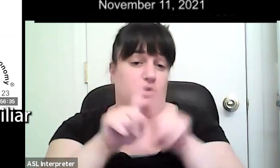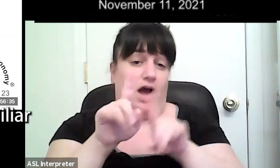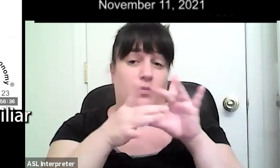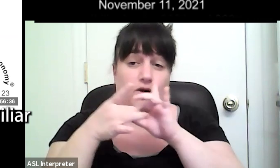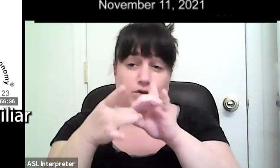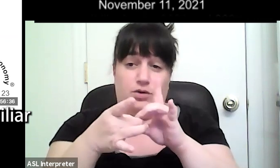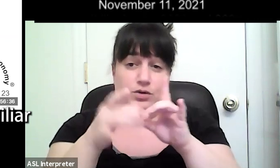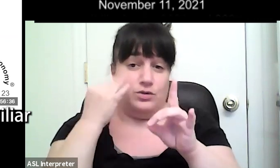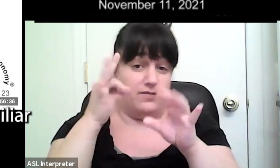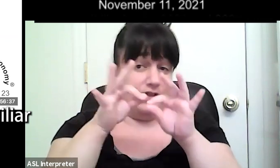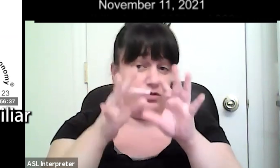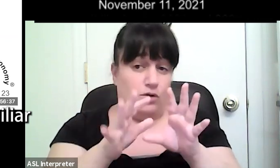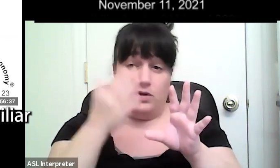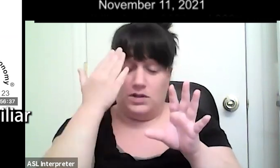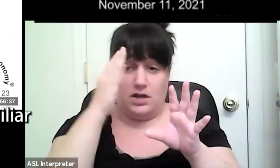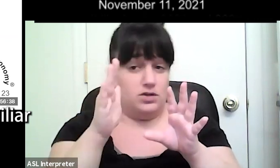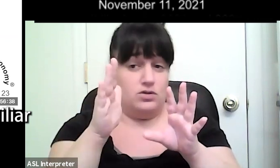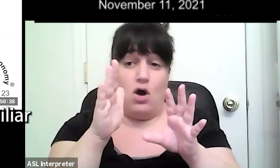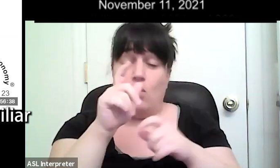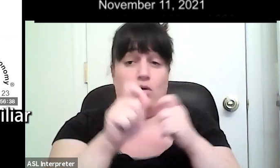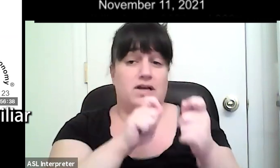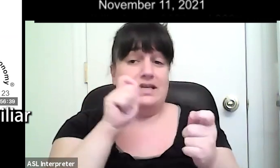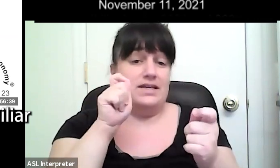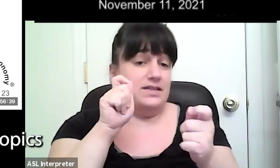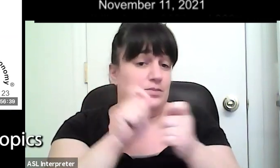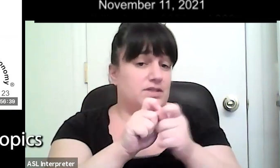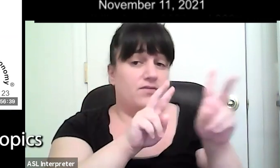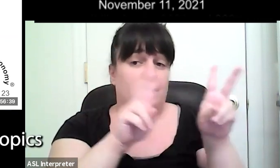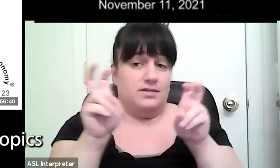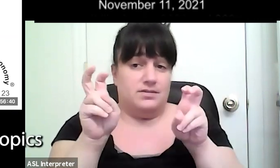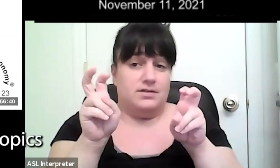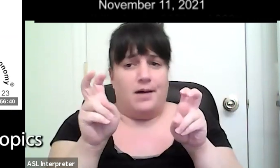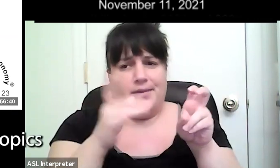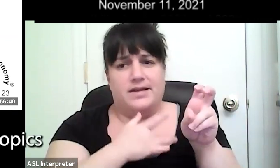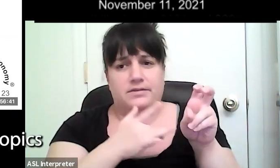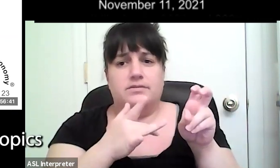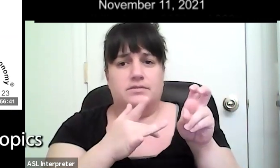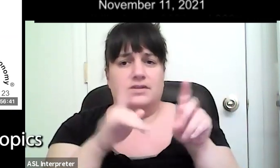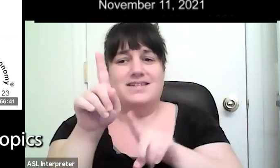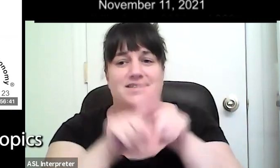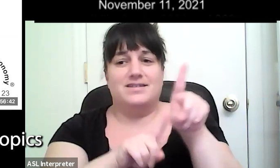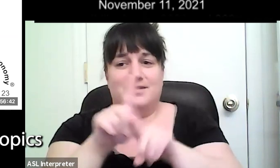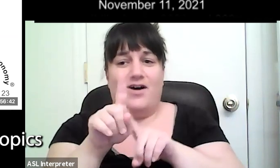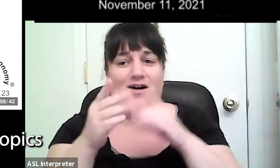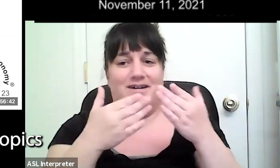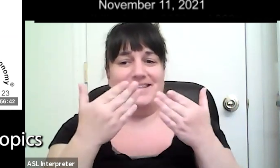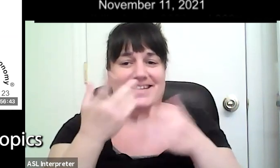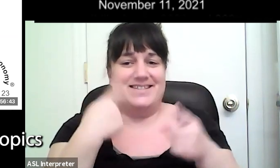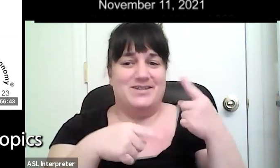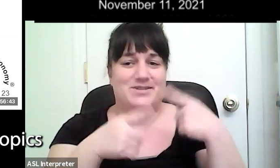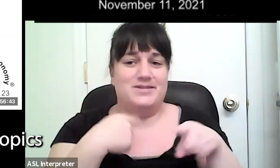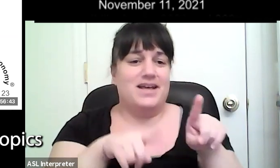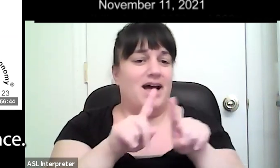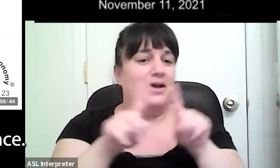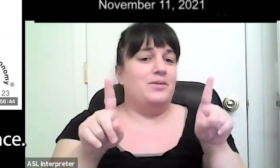if the interpreter is not familiar with a particular topic, I mean, usually stars is pretty easy to do, but